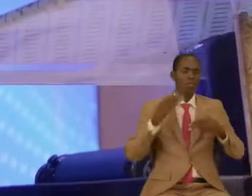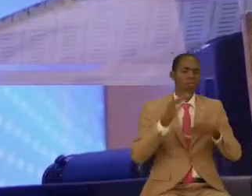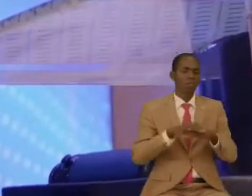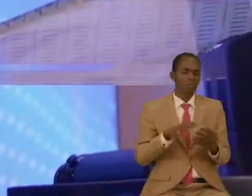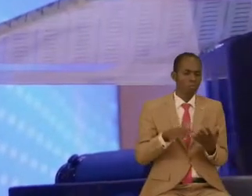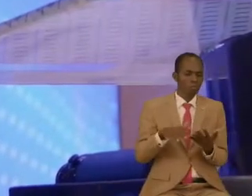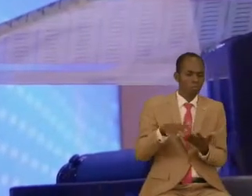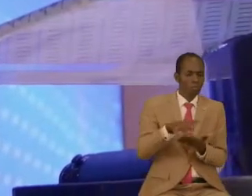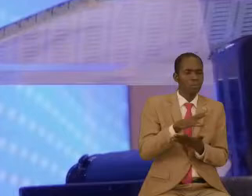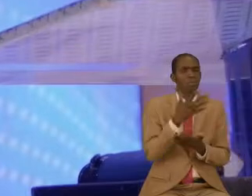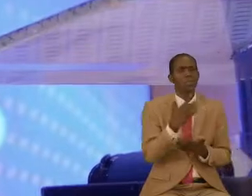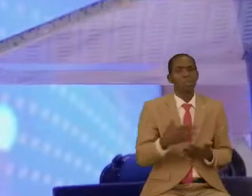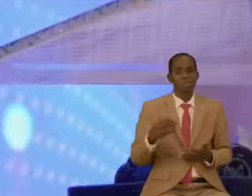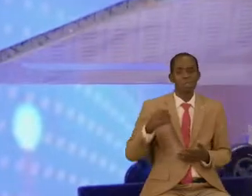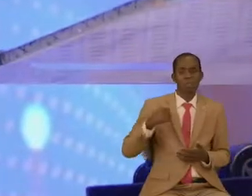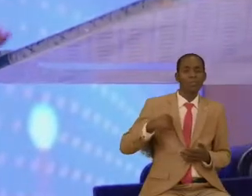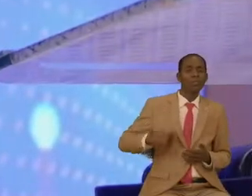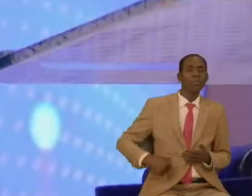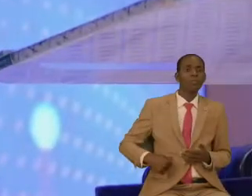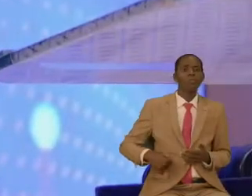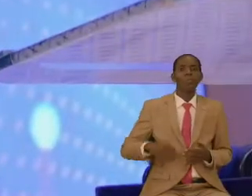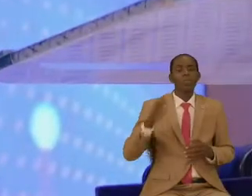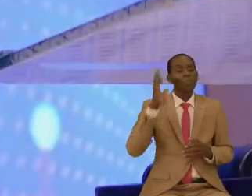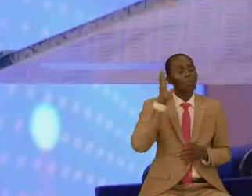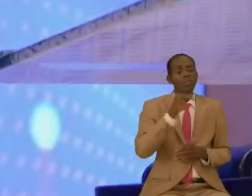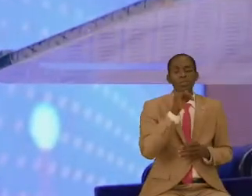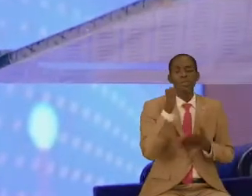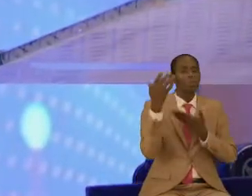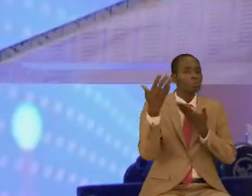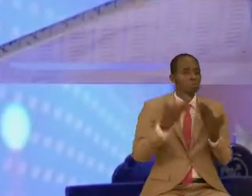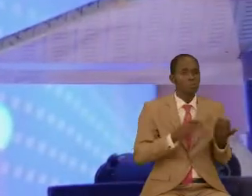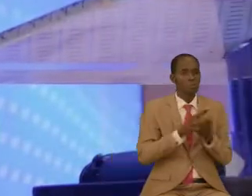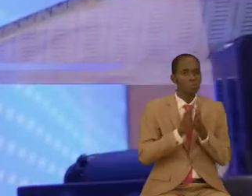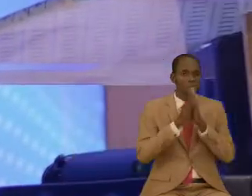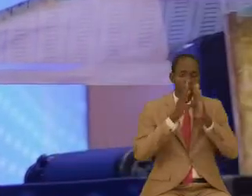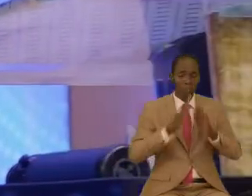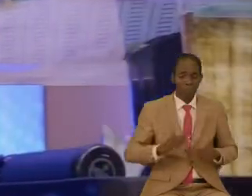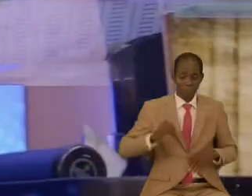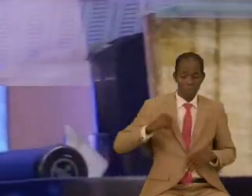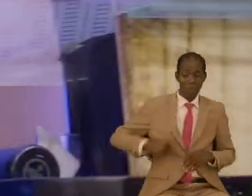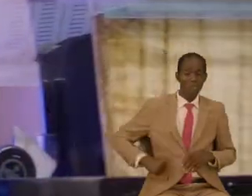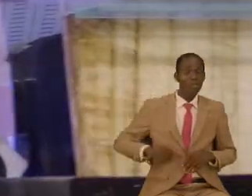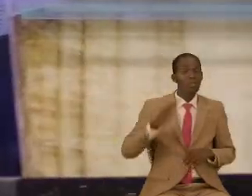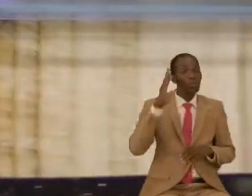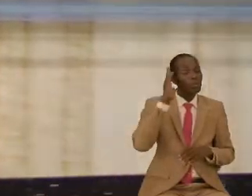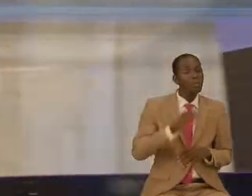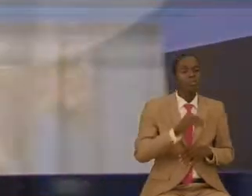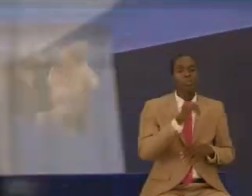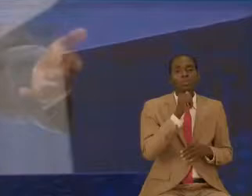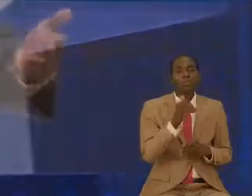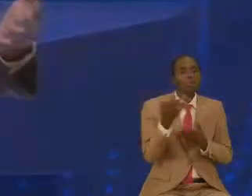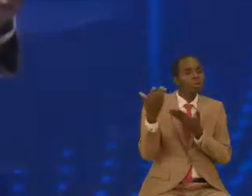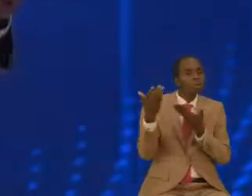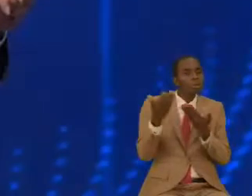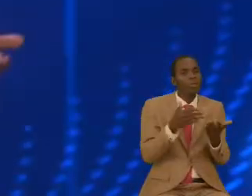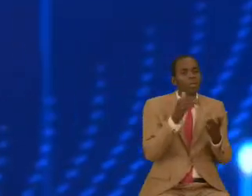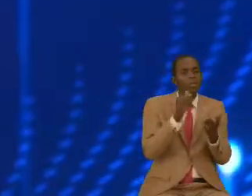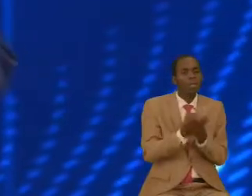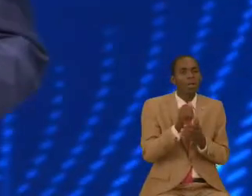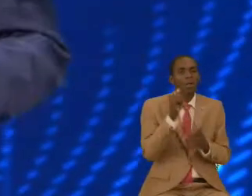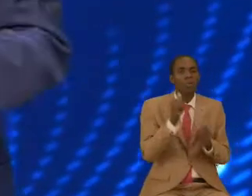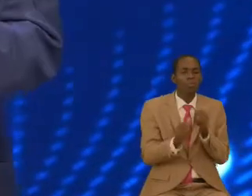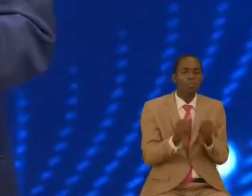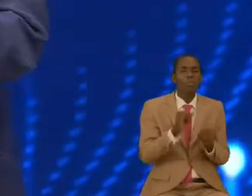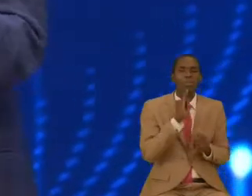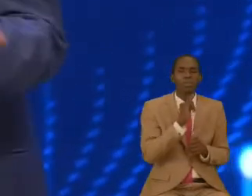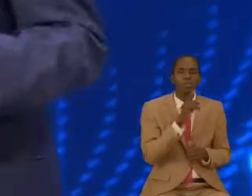things. Circumcision did not bring peace. Circumcision did not bring that which is true and